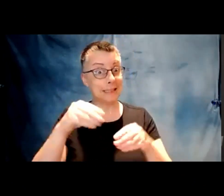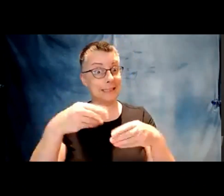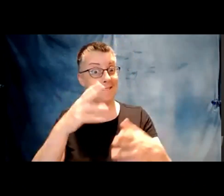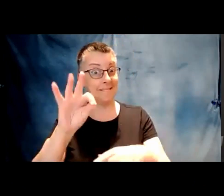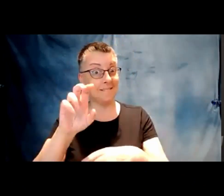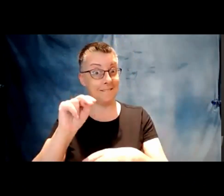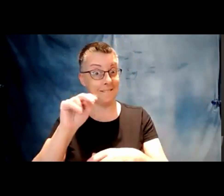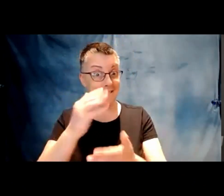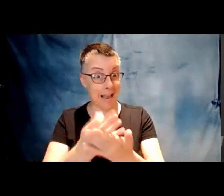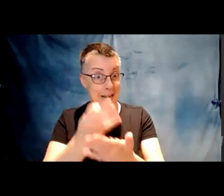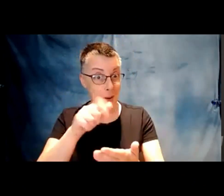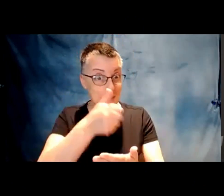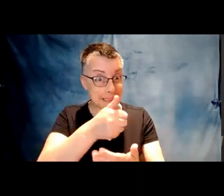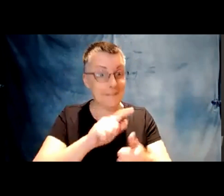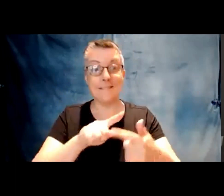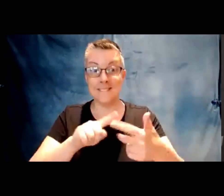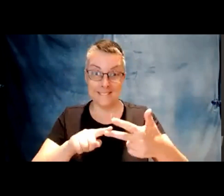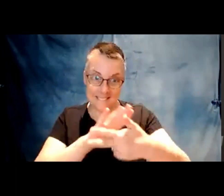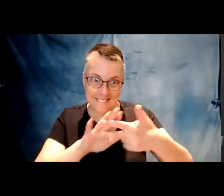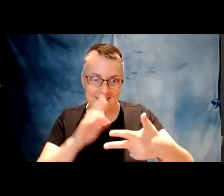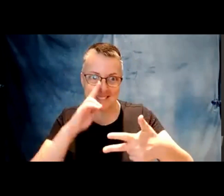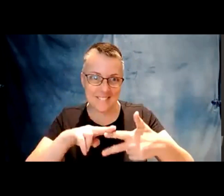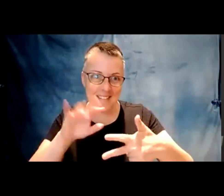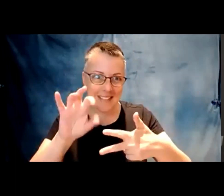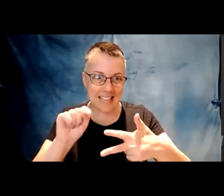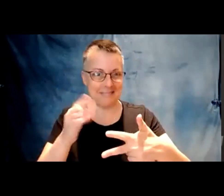we can have Anna and Natalie also do the same.